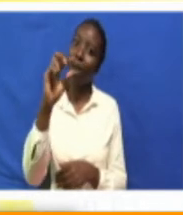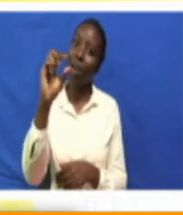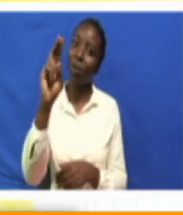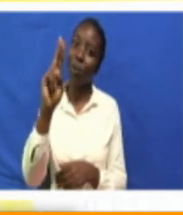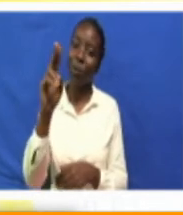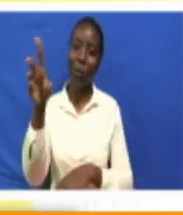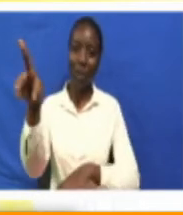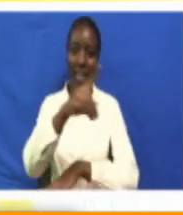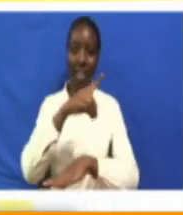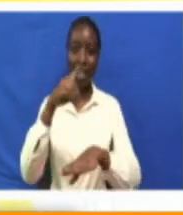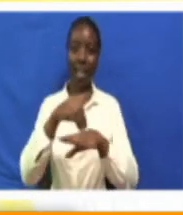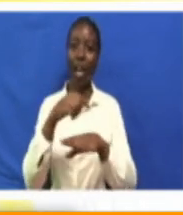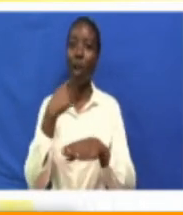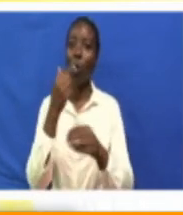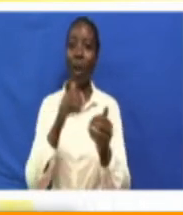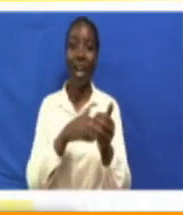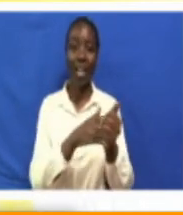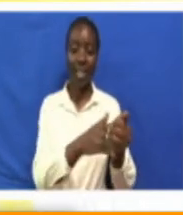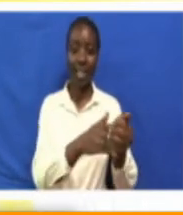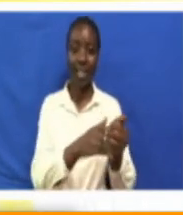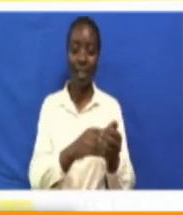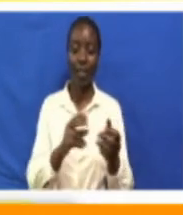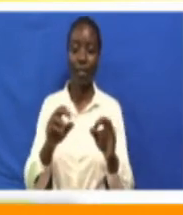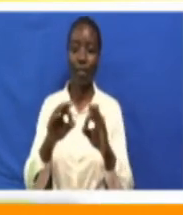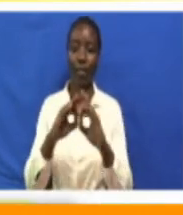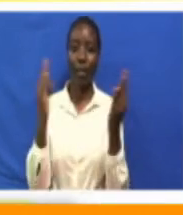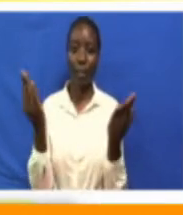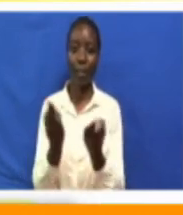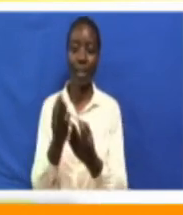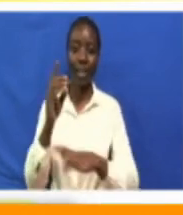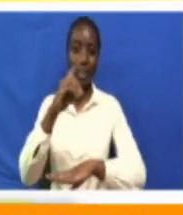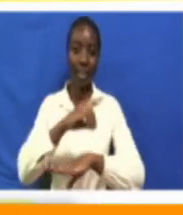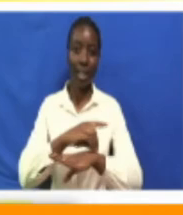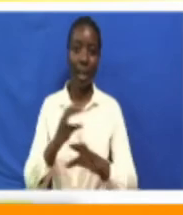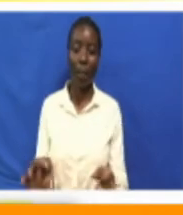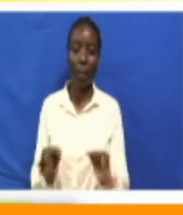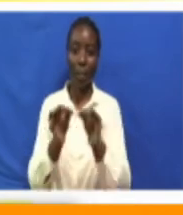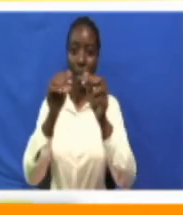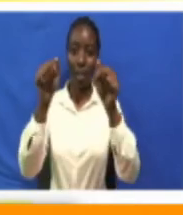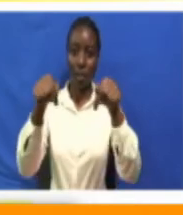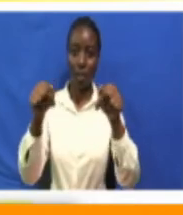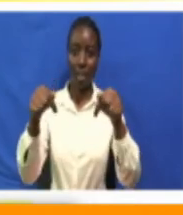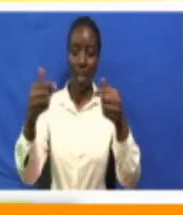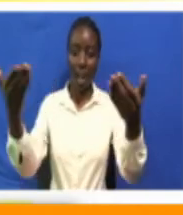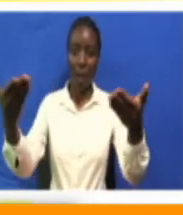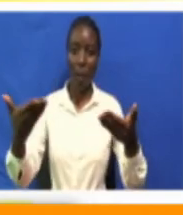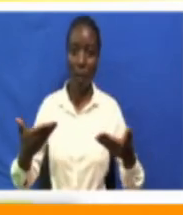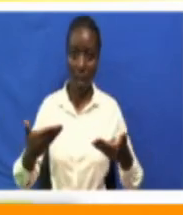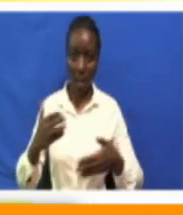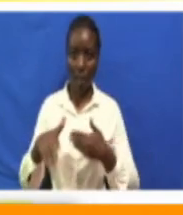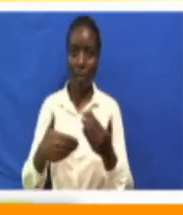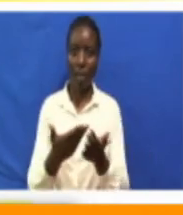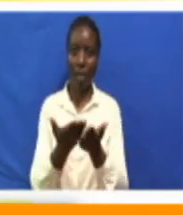Mass I am privileged to welcome you all karibuni Sana